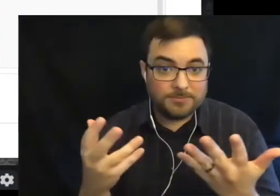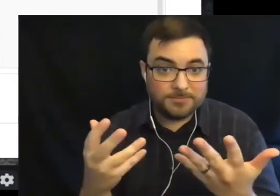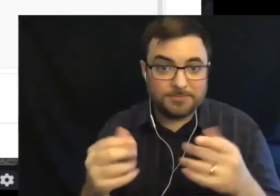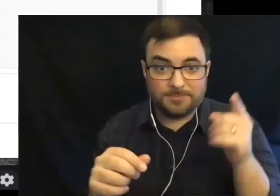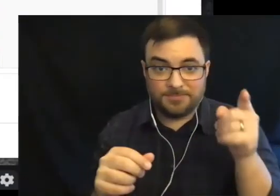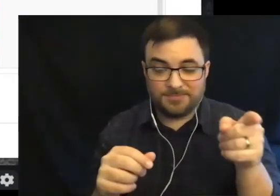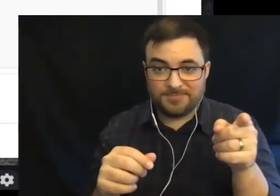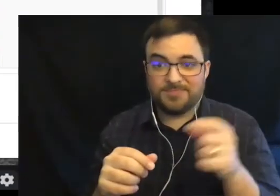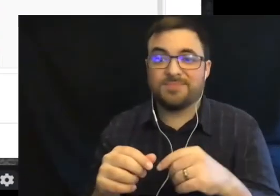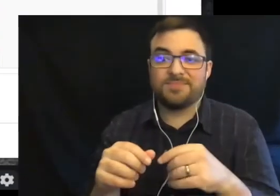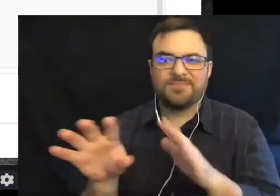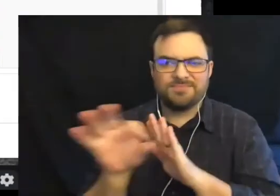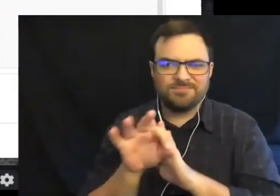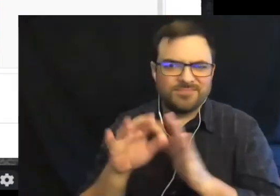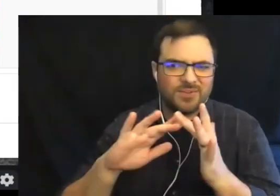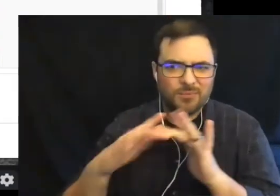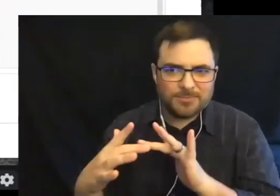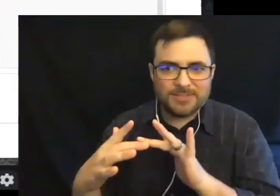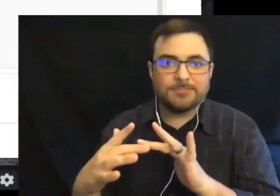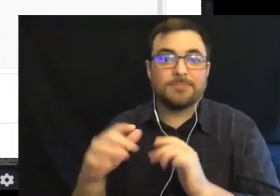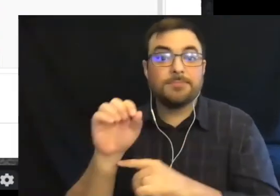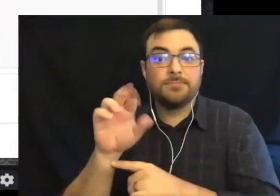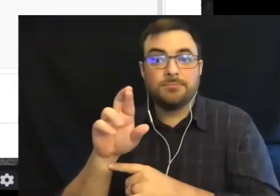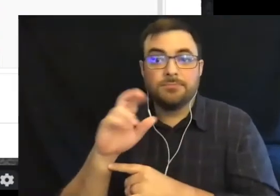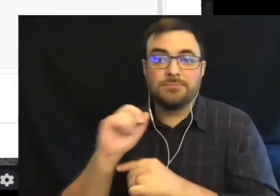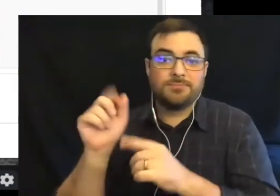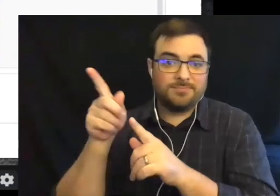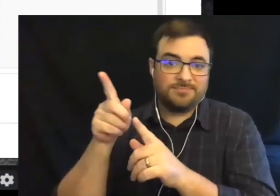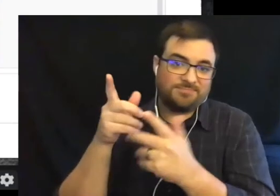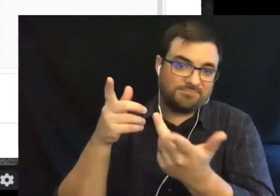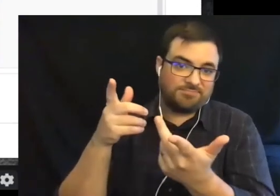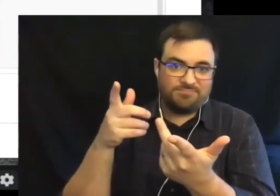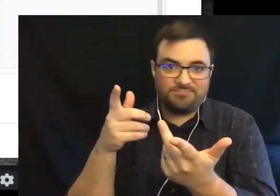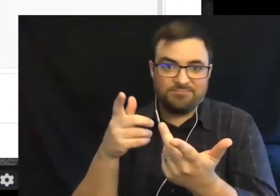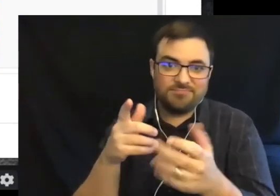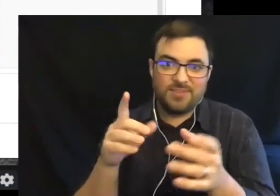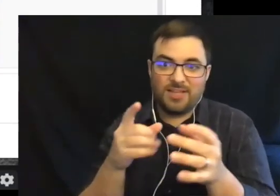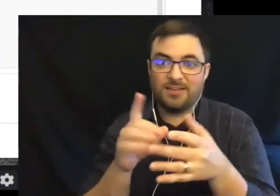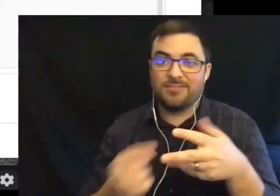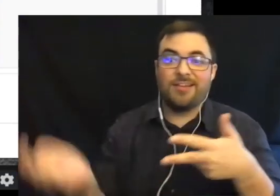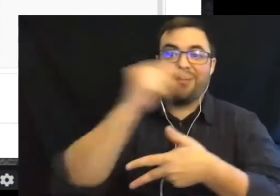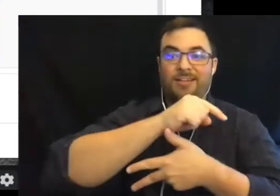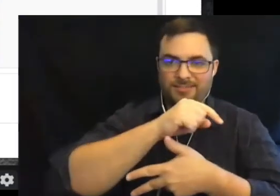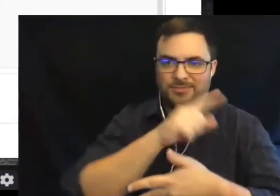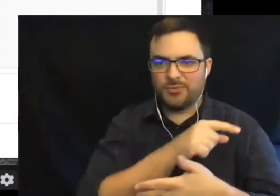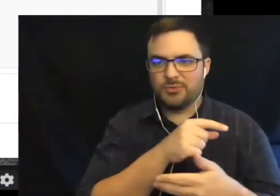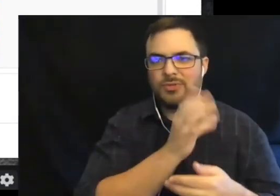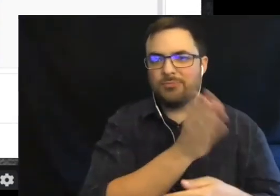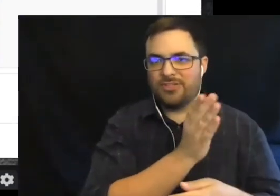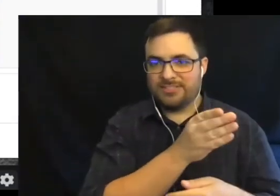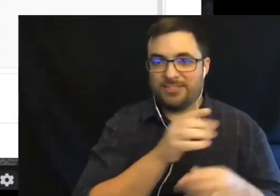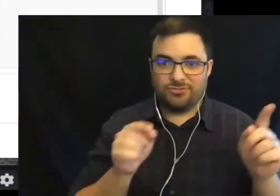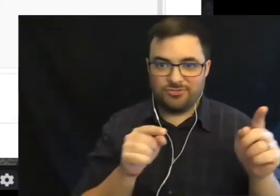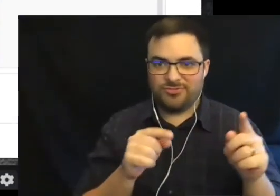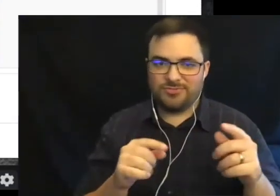a website. We could put a link in here, or we can link it to a slide in the presentation. So my Ling sound